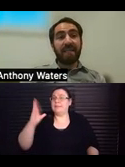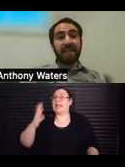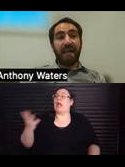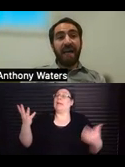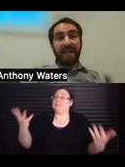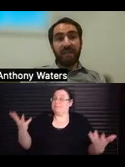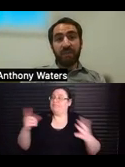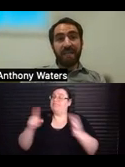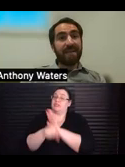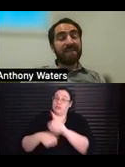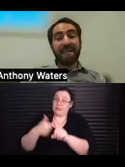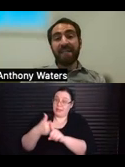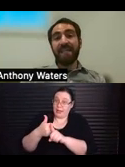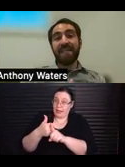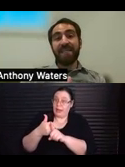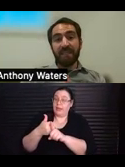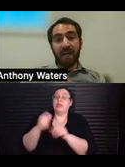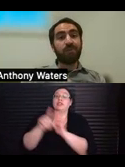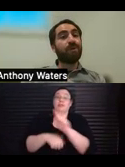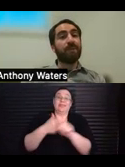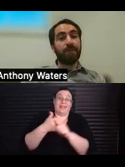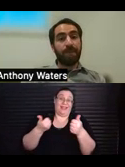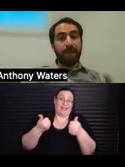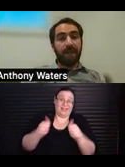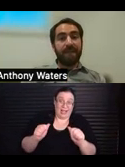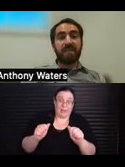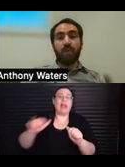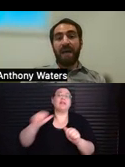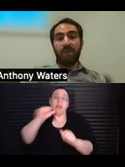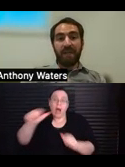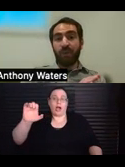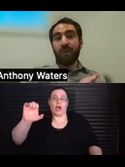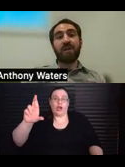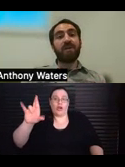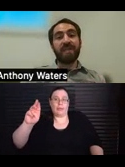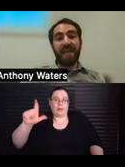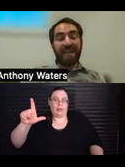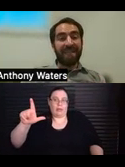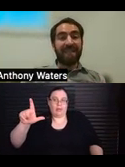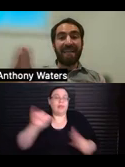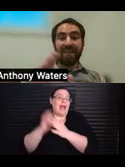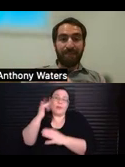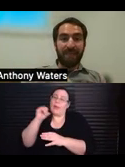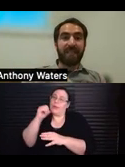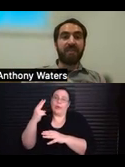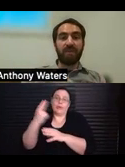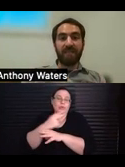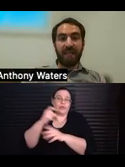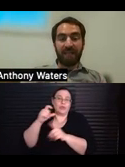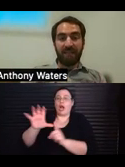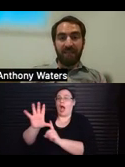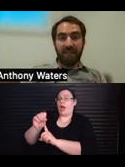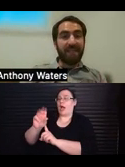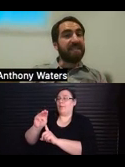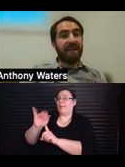Suicide, in suicide attempts, it is non-criminal. That's why we no longer say anything like committed